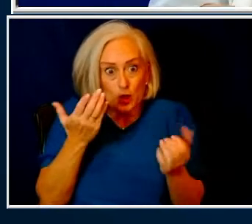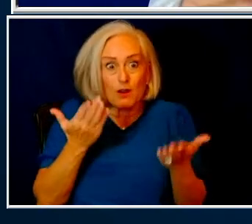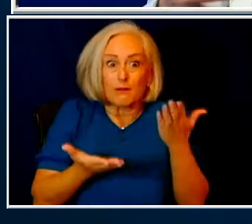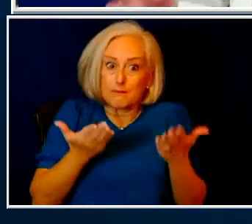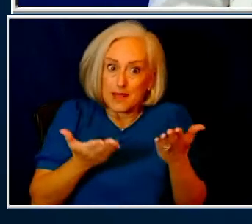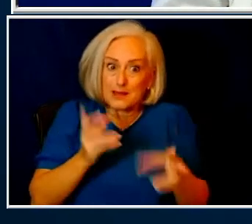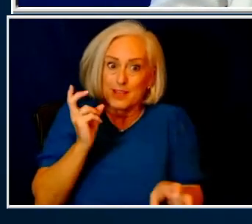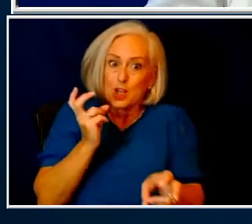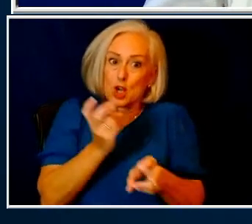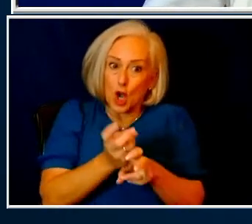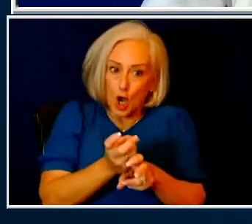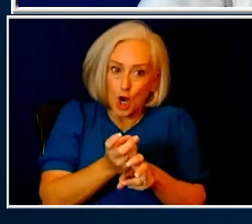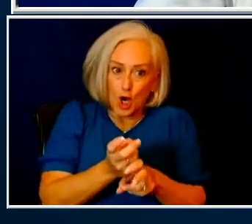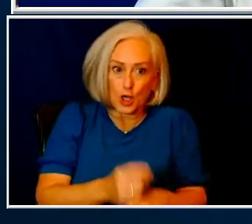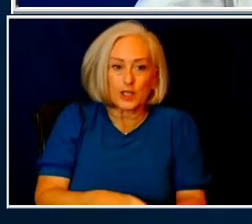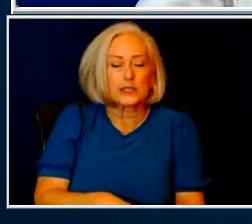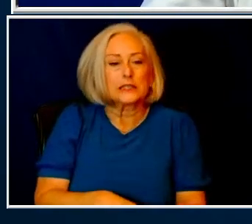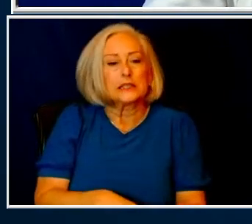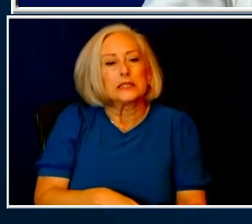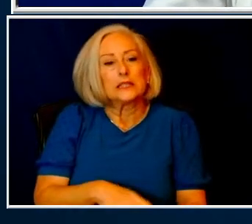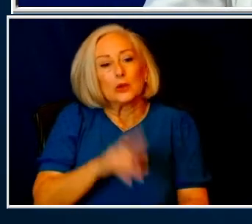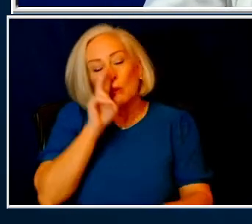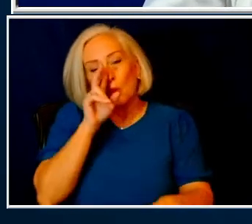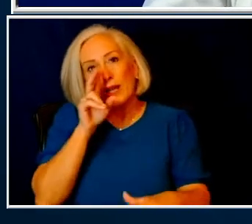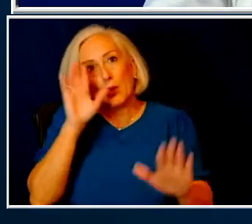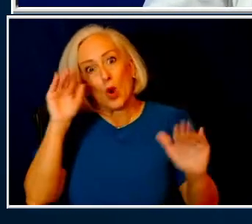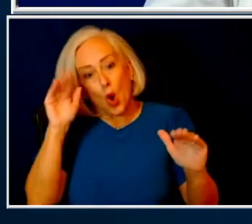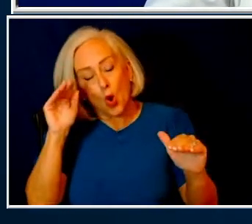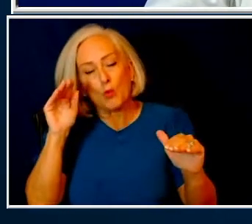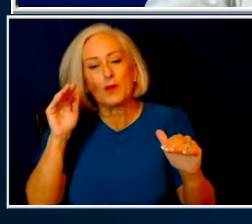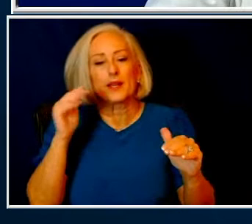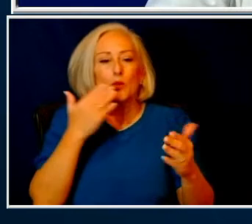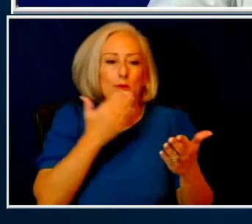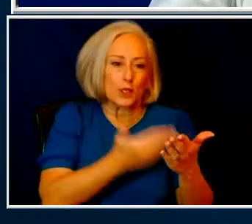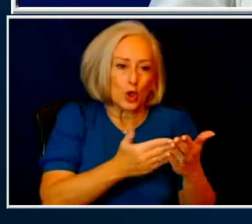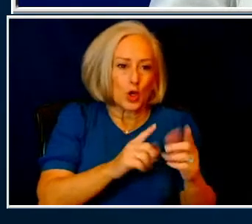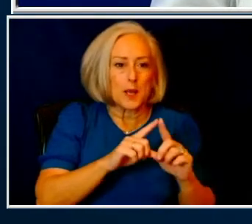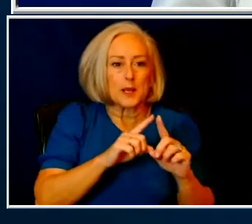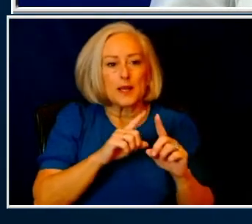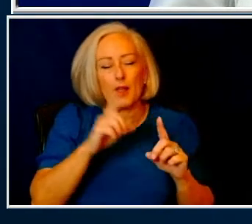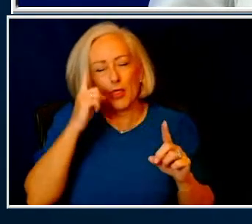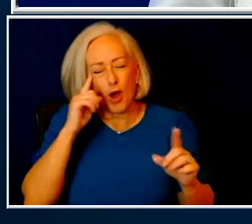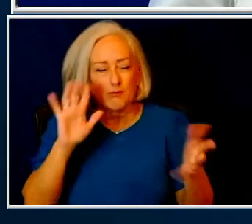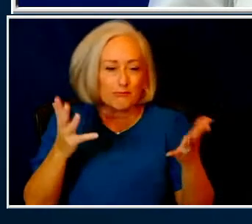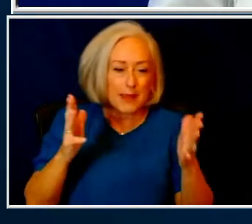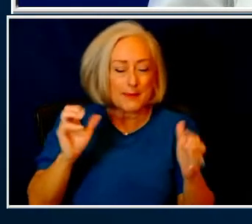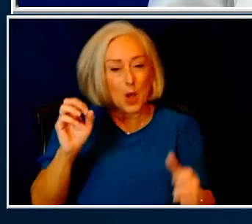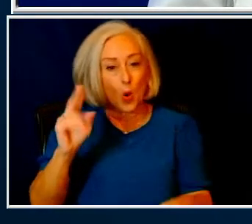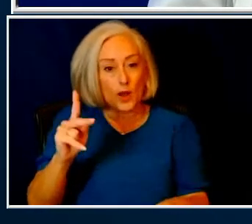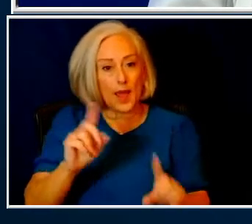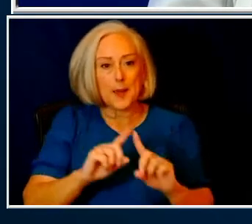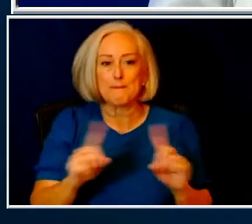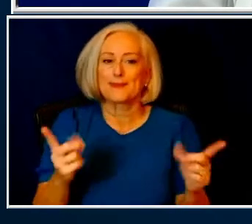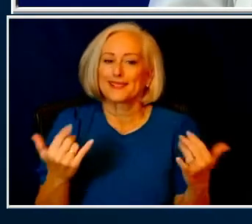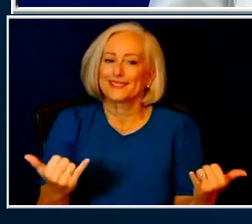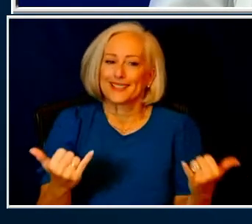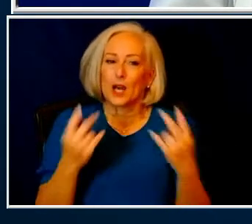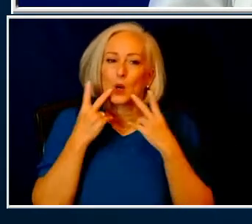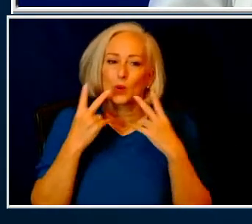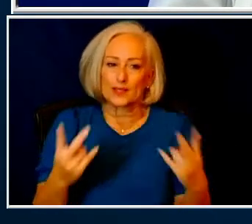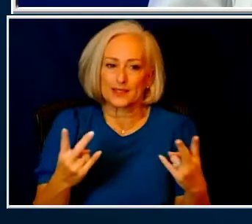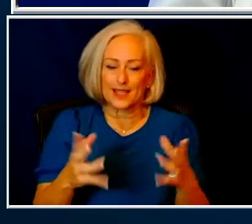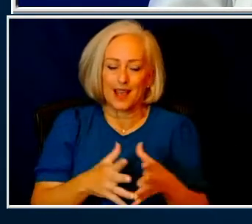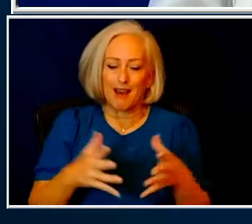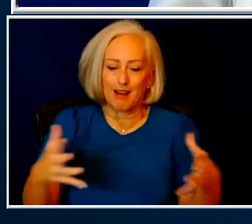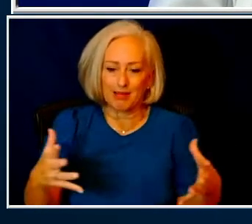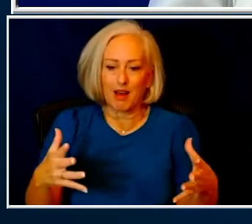Mr. Rose-colored glasses here, had expressed some hope that, man, maybe the winter will be okay. But I think what we're seeing instead is a lot of RSV early.